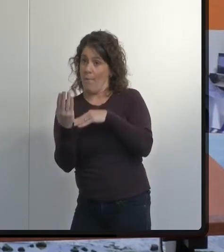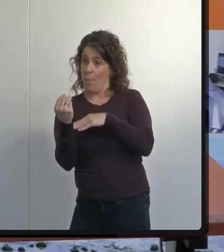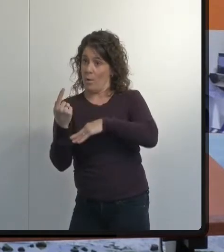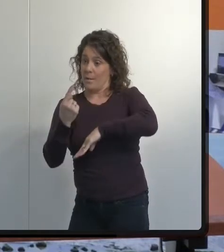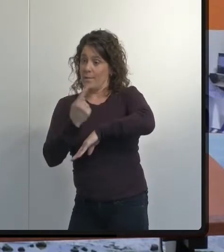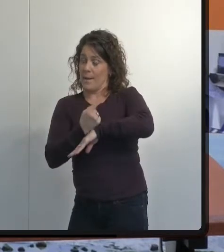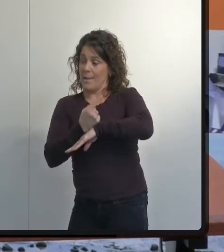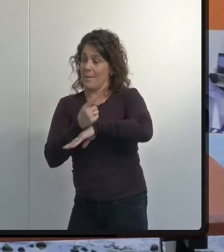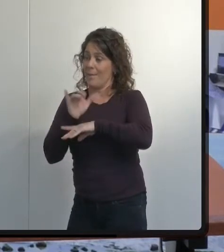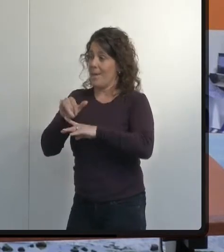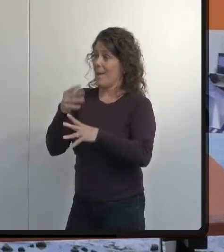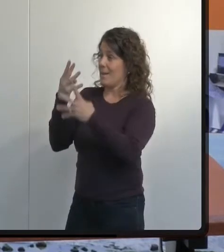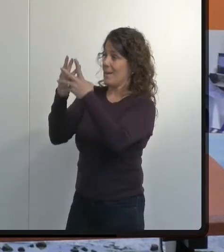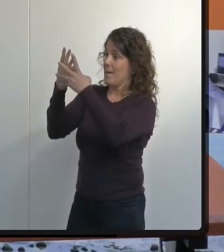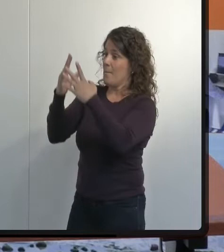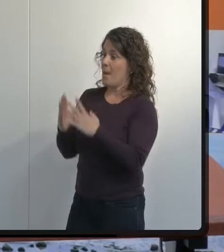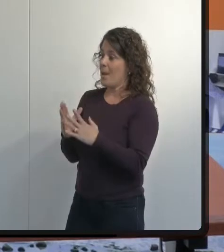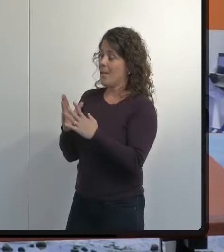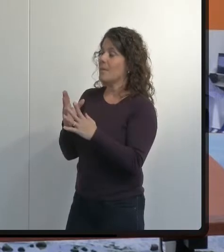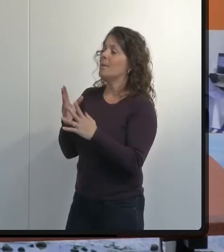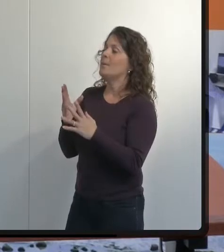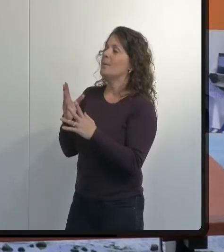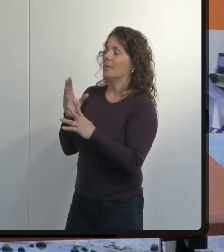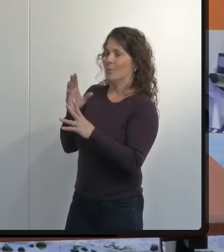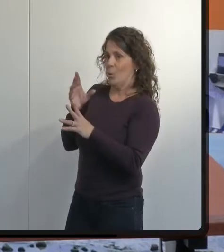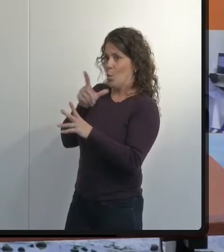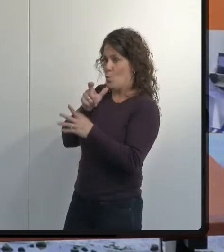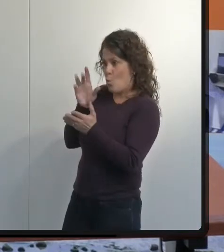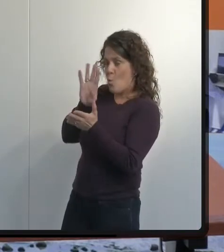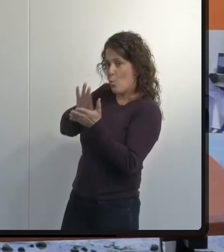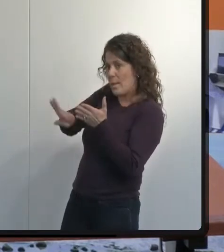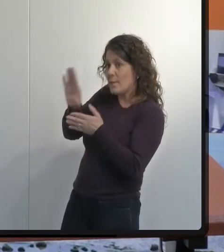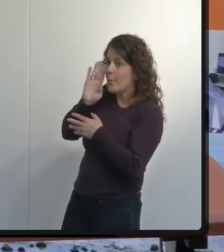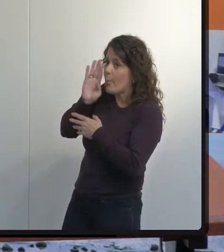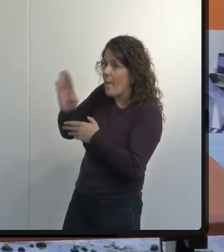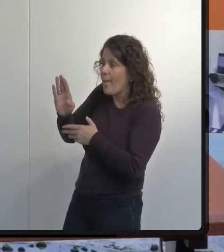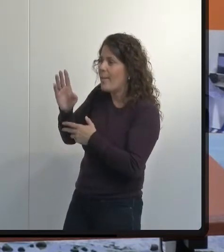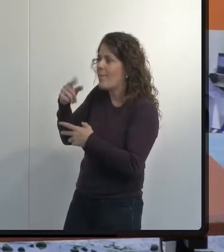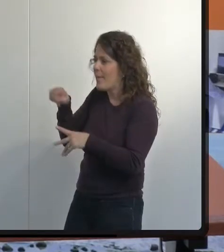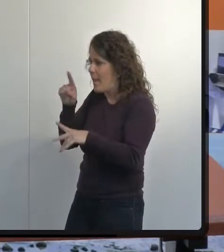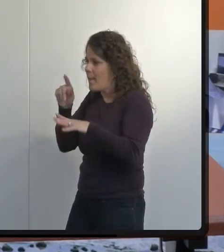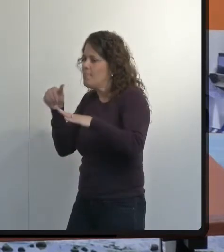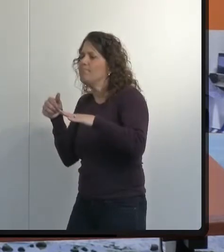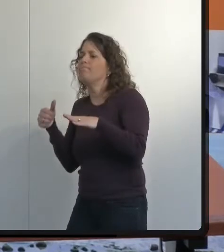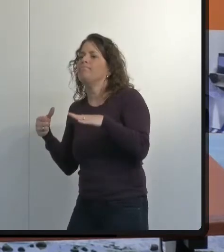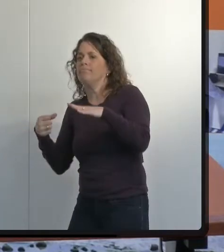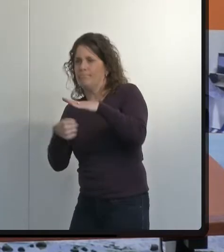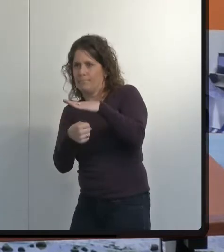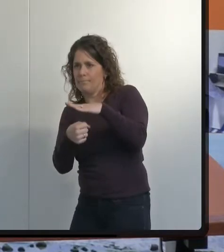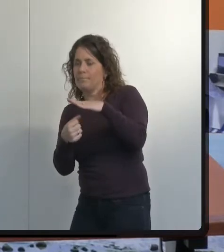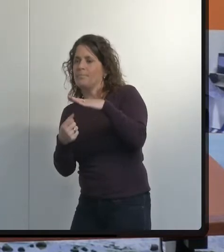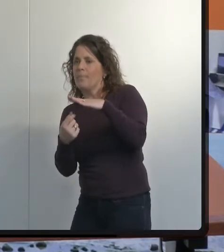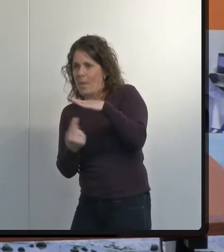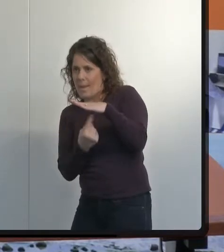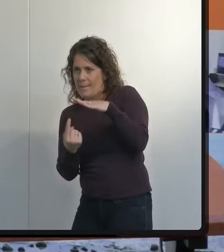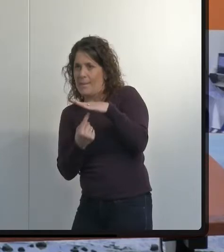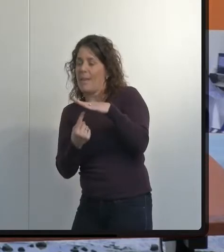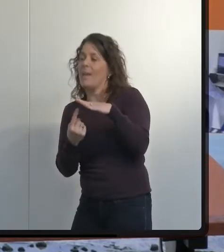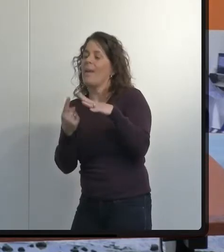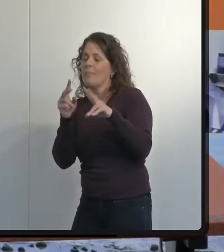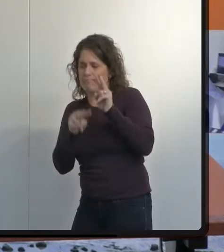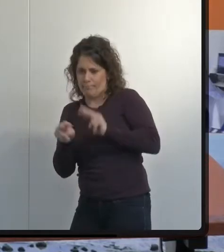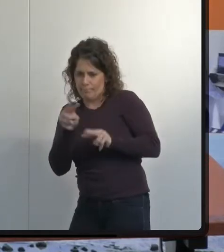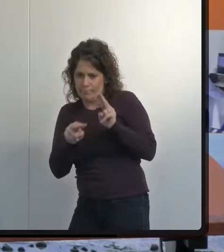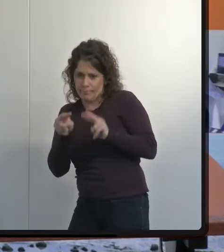the inmate is monitored for symptoms, and at that end of the period, the decision is made on the readiness